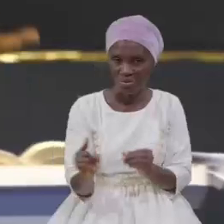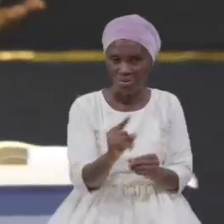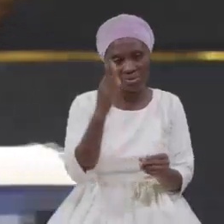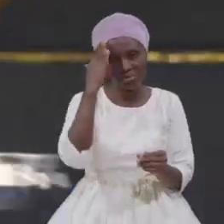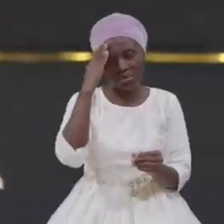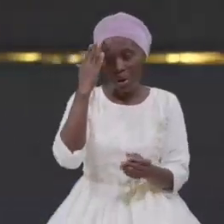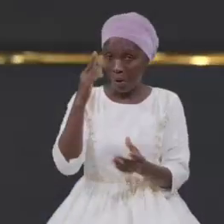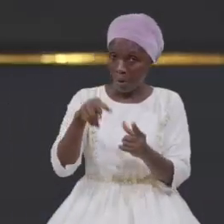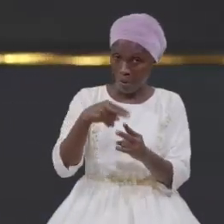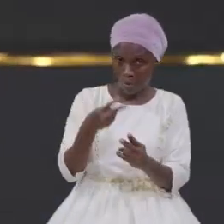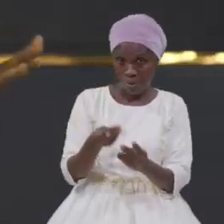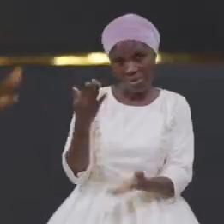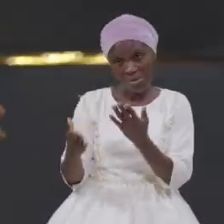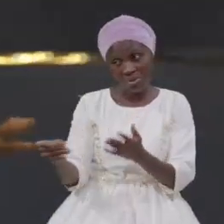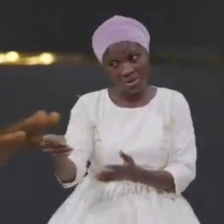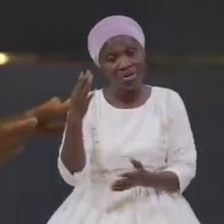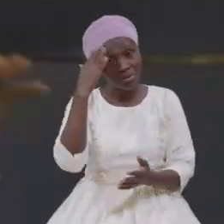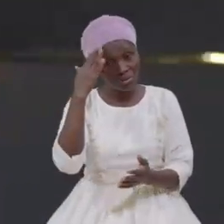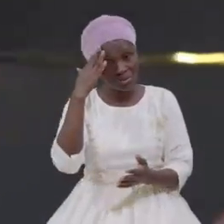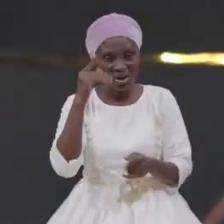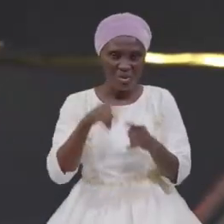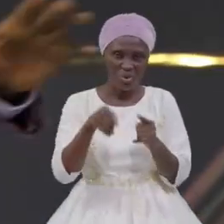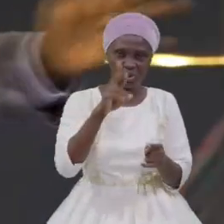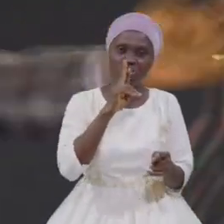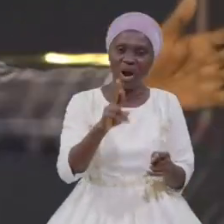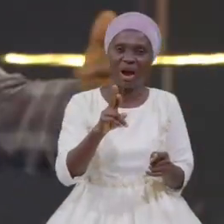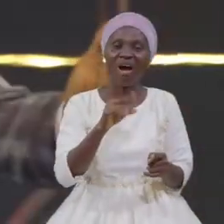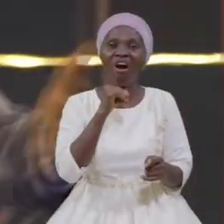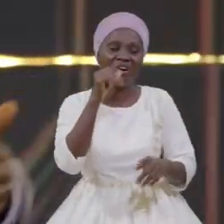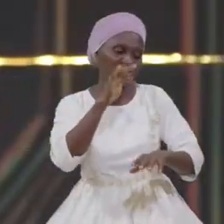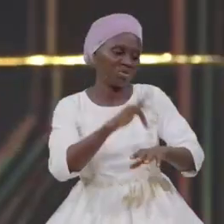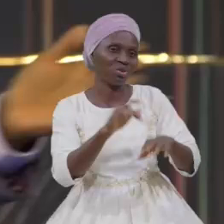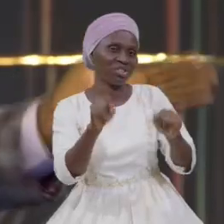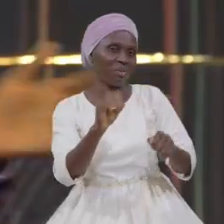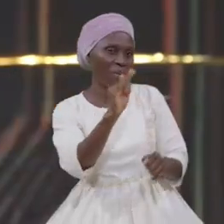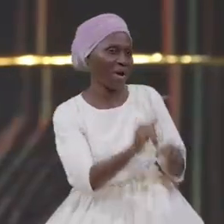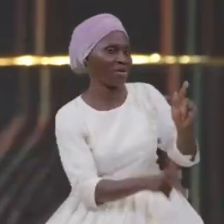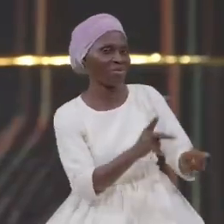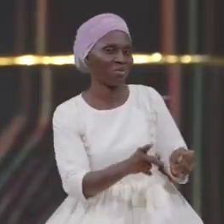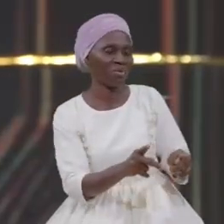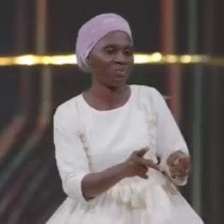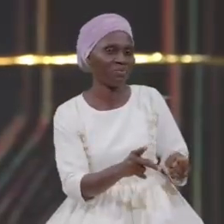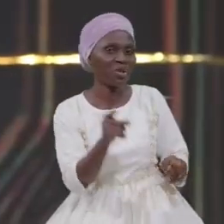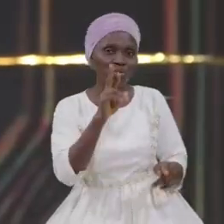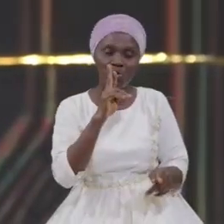you're untouchable by people. You're untouchable by, you know, people